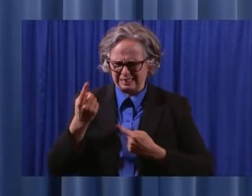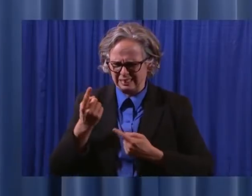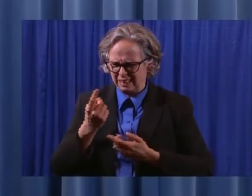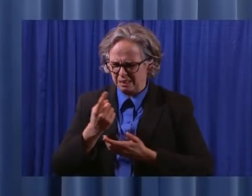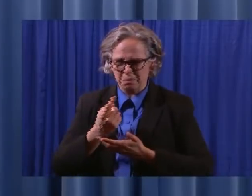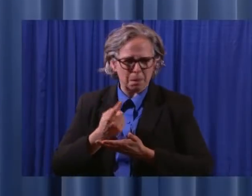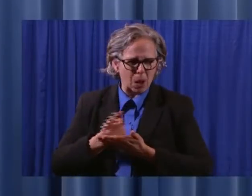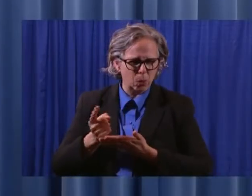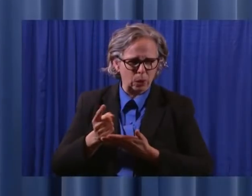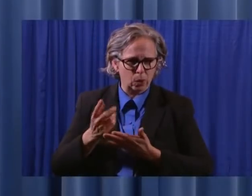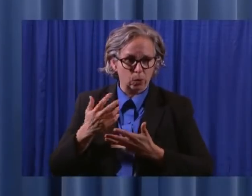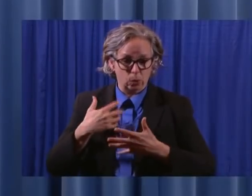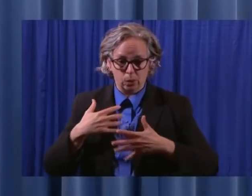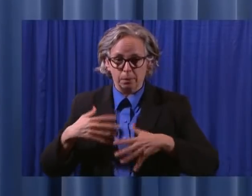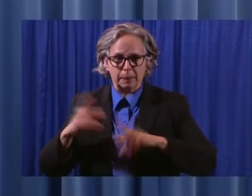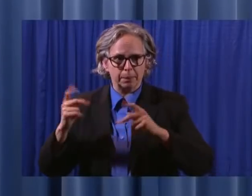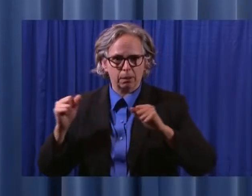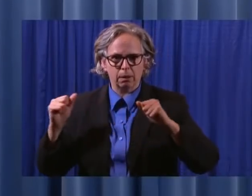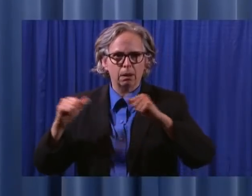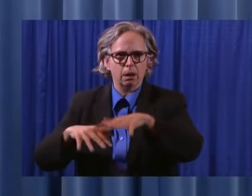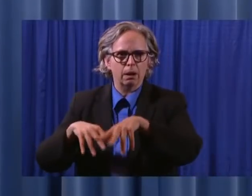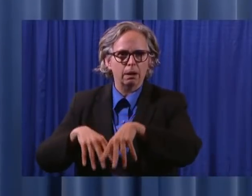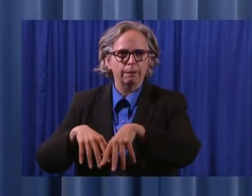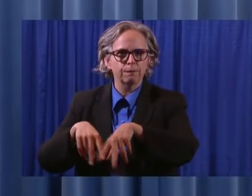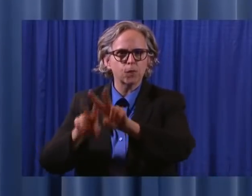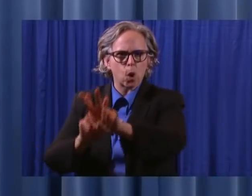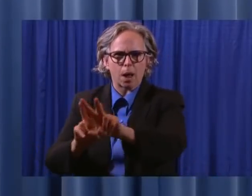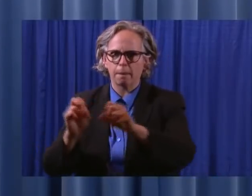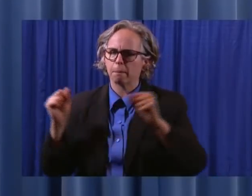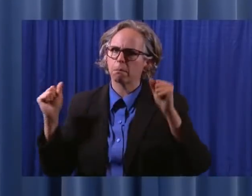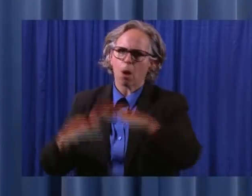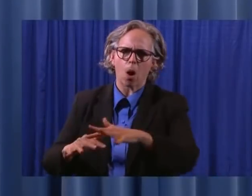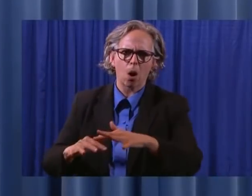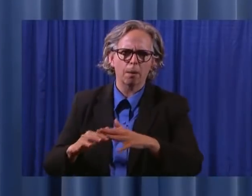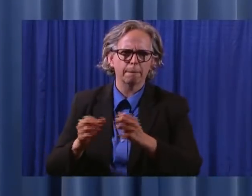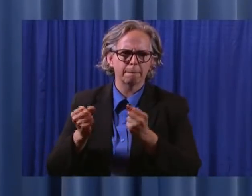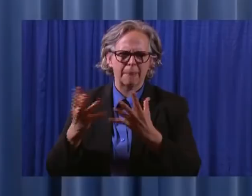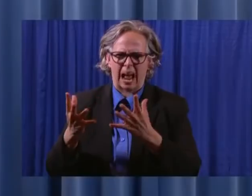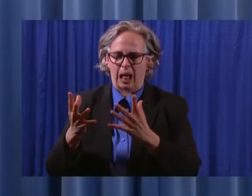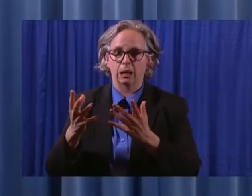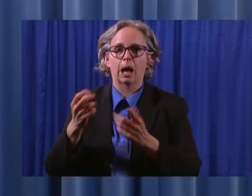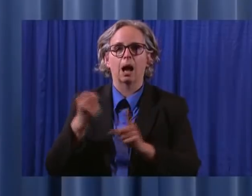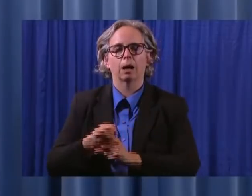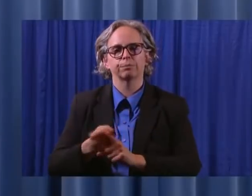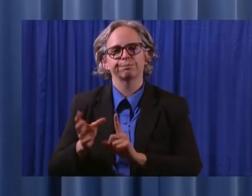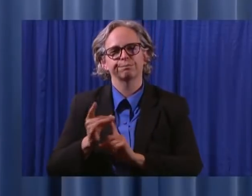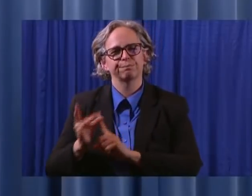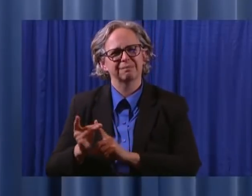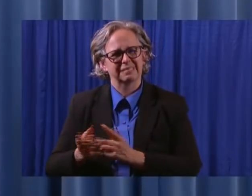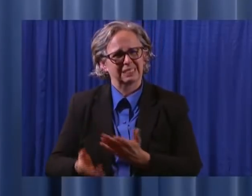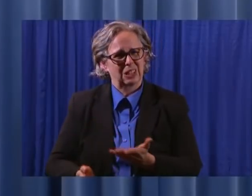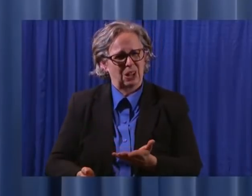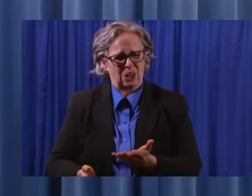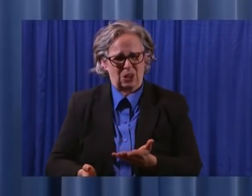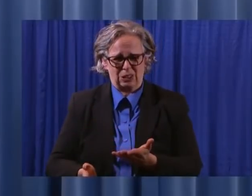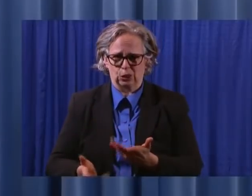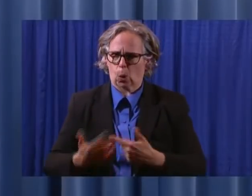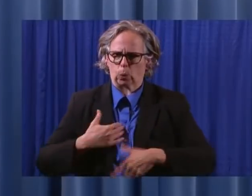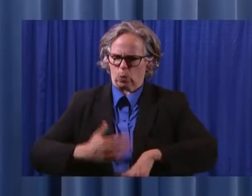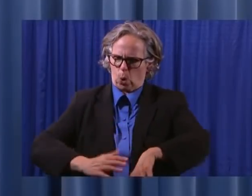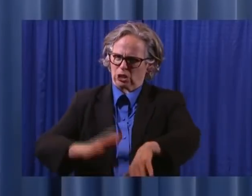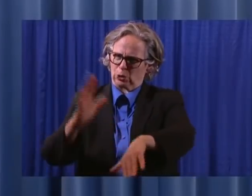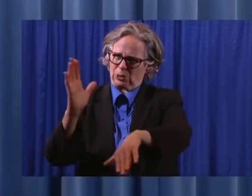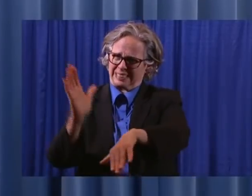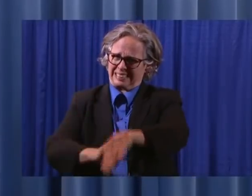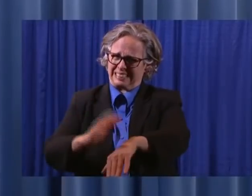there were dozens and dozens of people who came down with COVID-19. So we just caution people to be very, very careful.